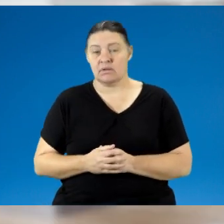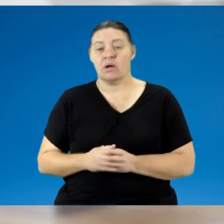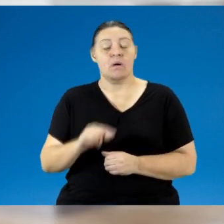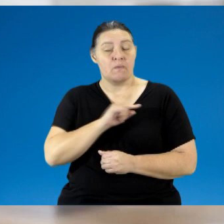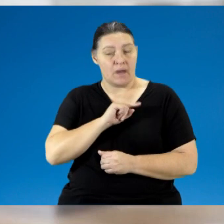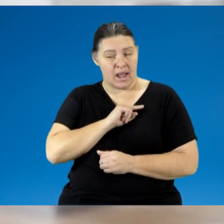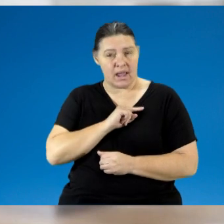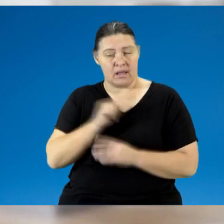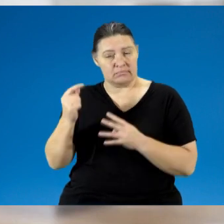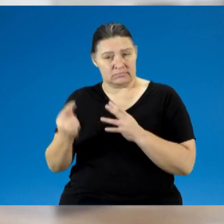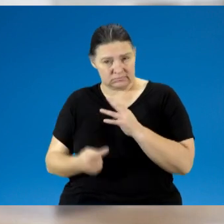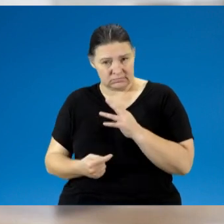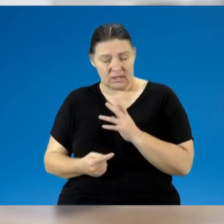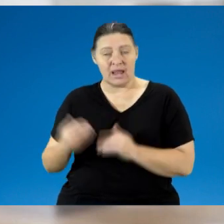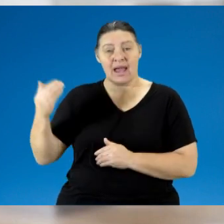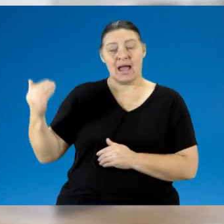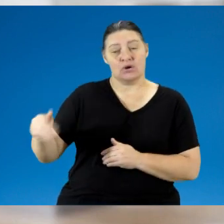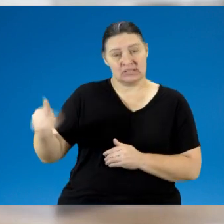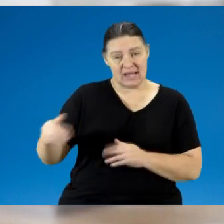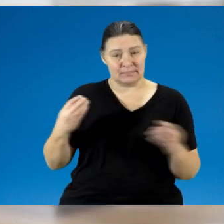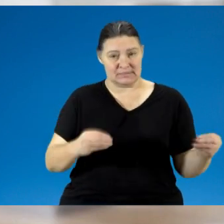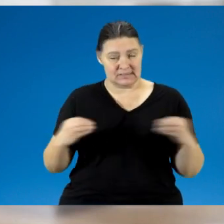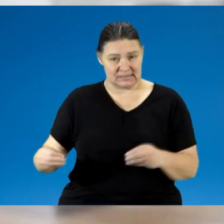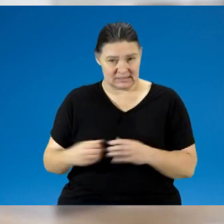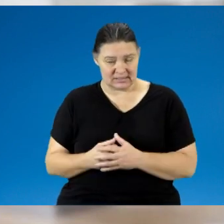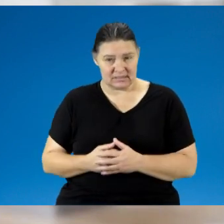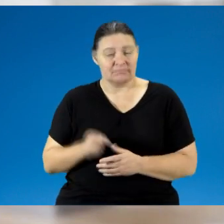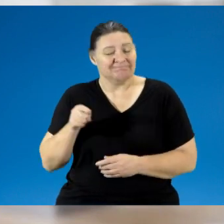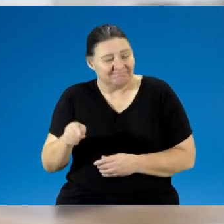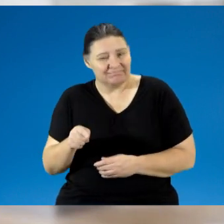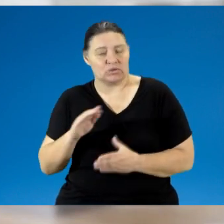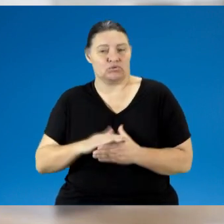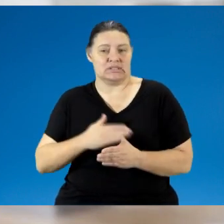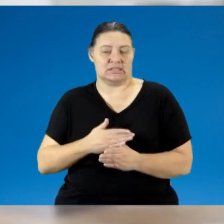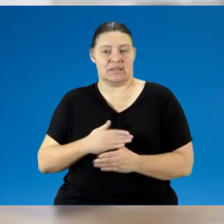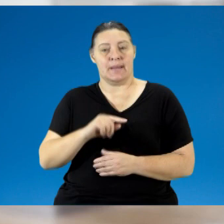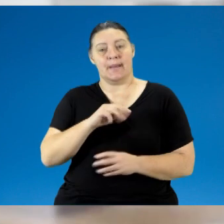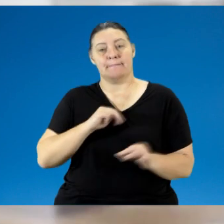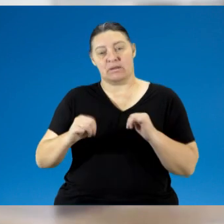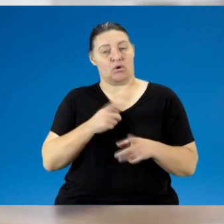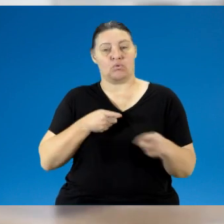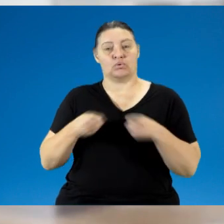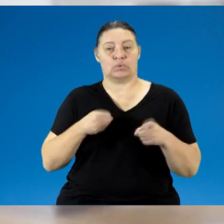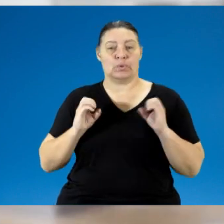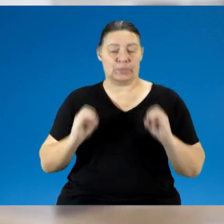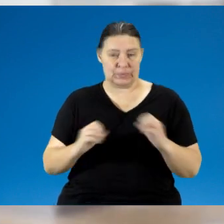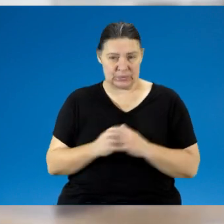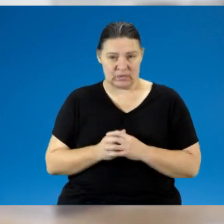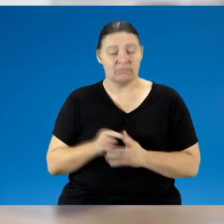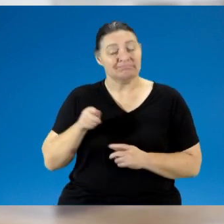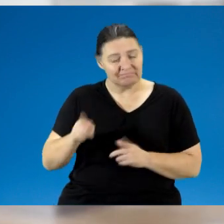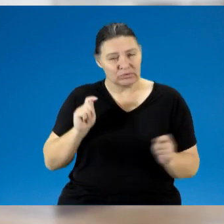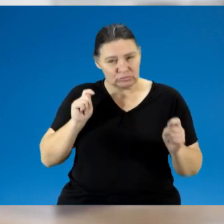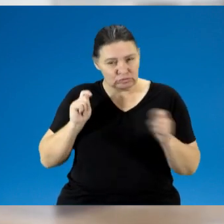that because these components fall outside the business, that's the reason management does not have control,